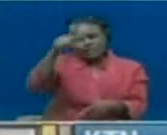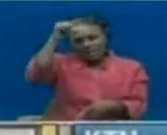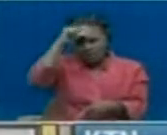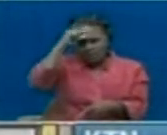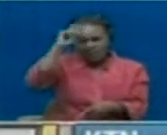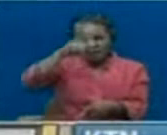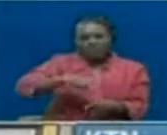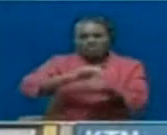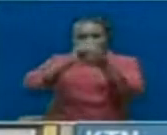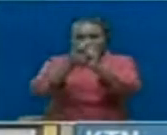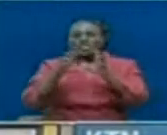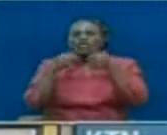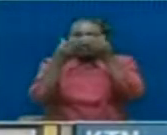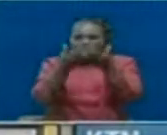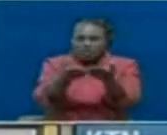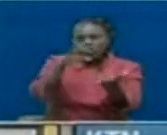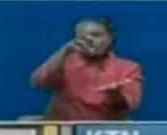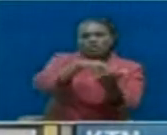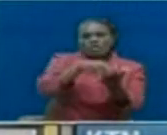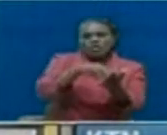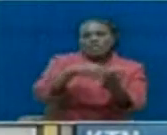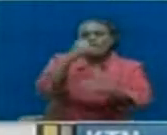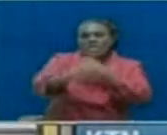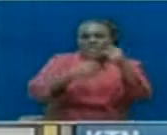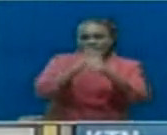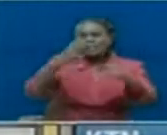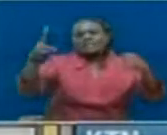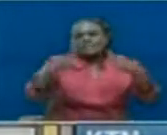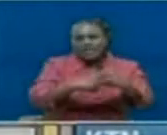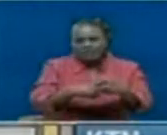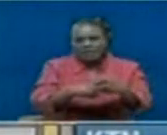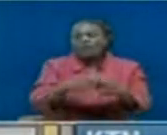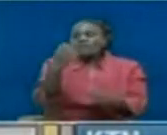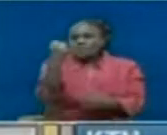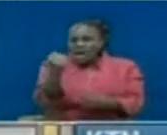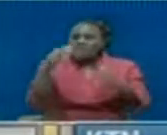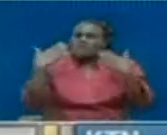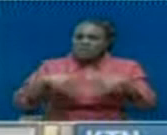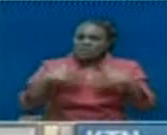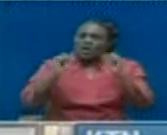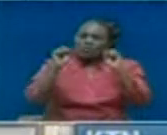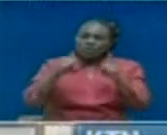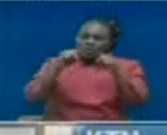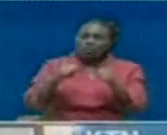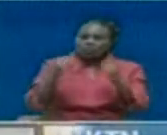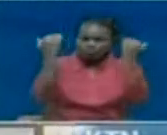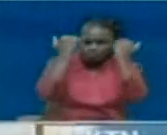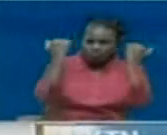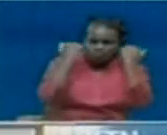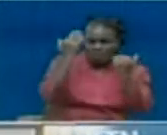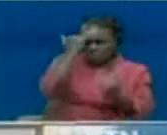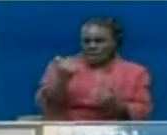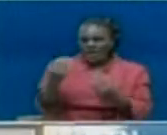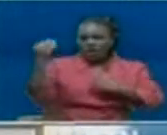have been exchanging information on the case for 7 years. The AG says five people could soon be prosecuted locally for the Anglo